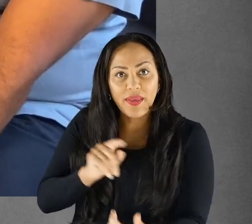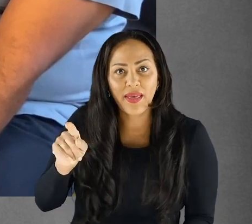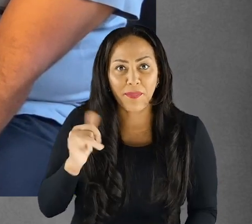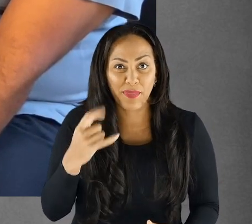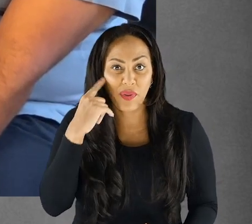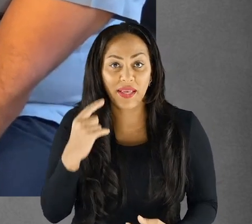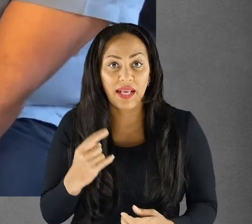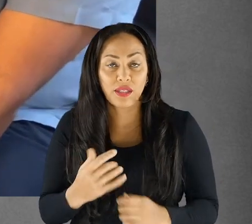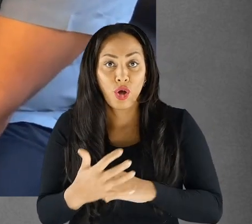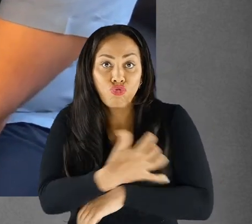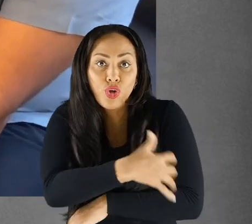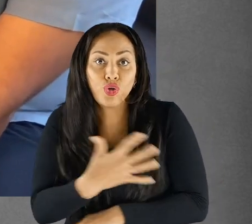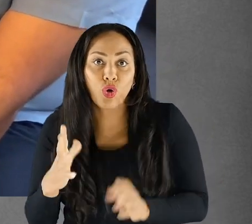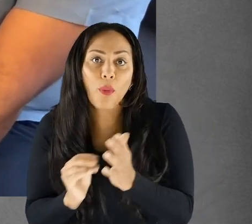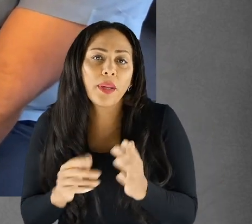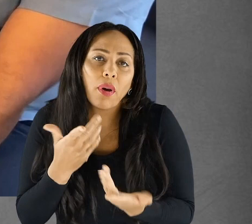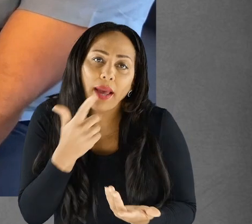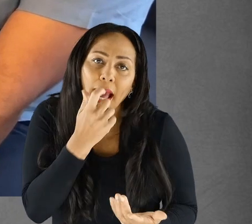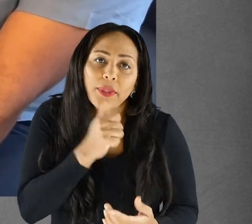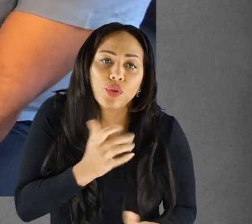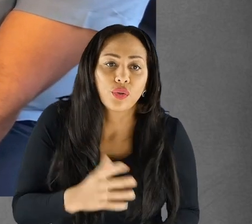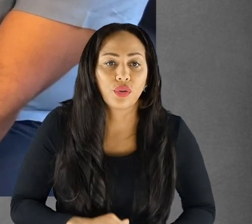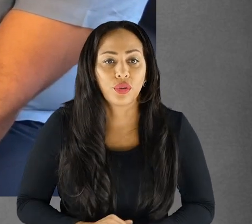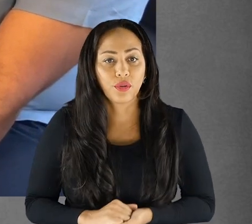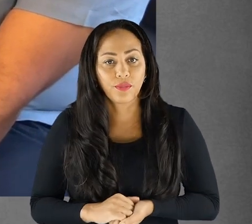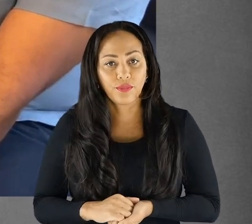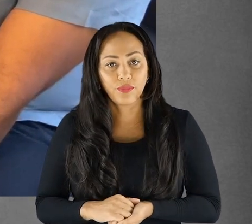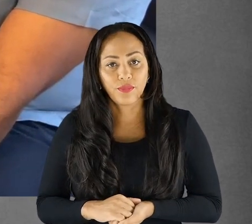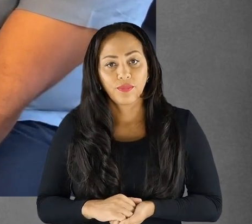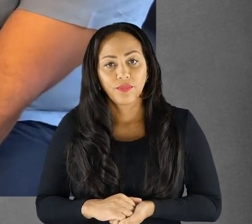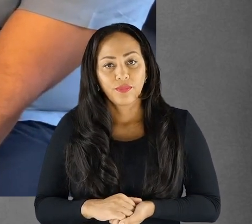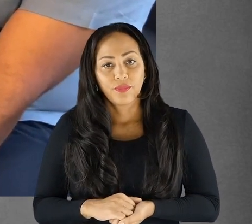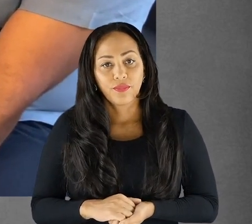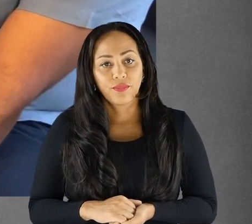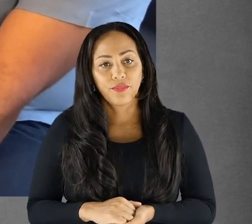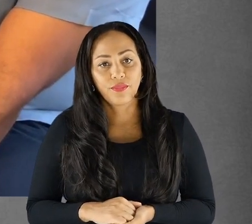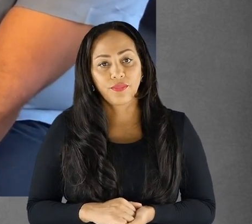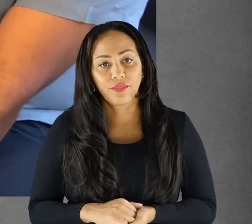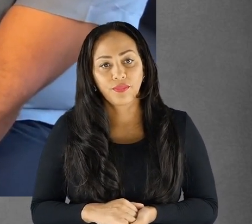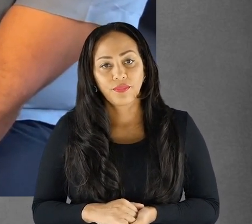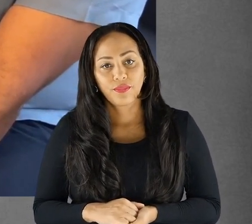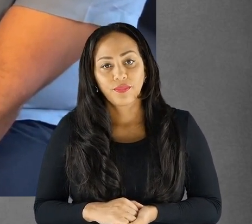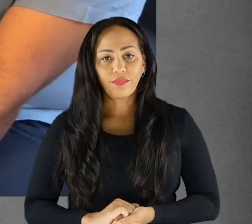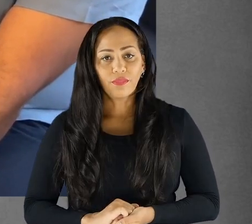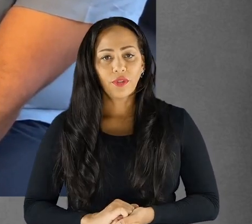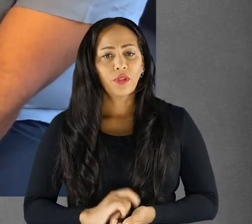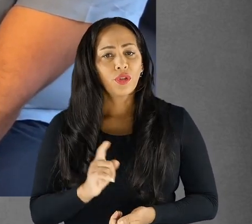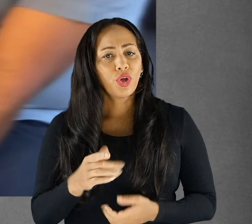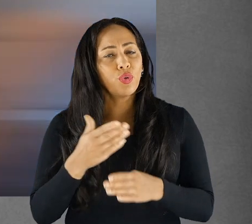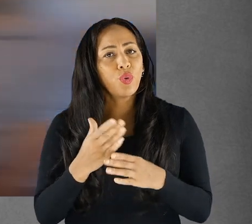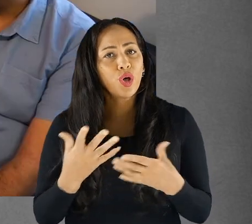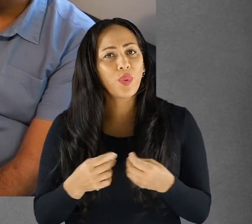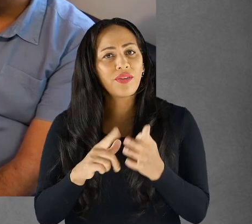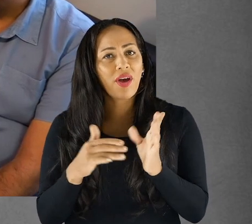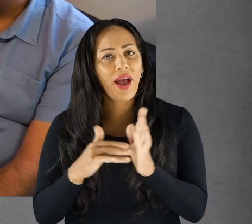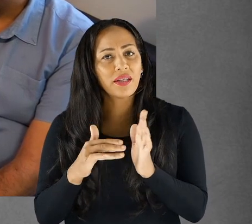and one of the parts of my show is that I'm copying them. Yeah. And we always think it's so rude to copy, but children are copying. We're all copying. But